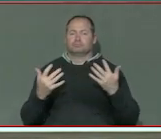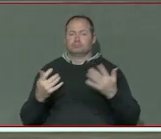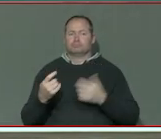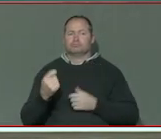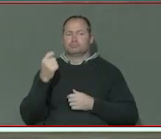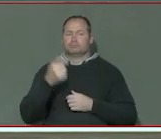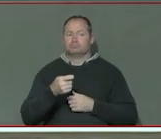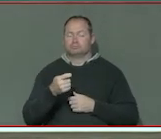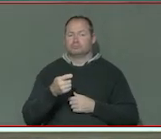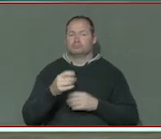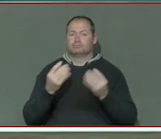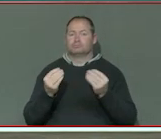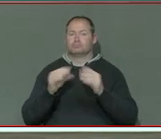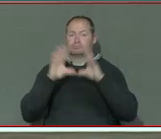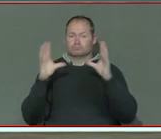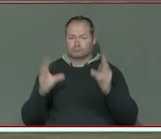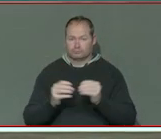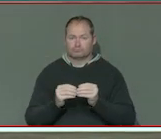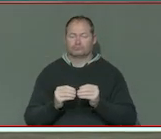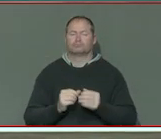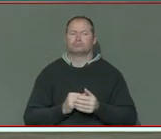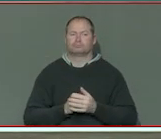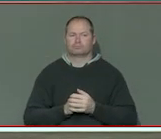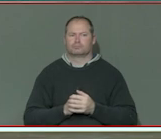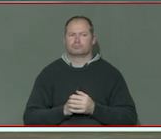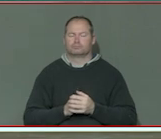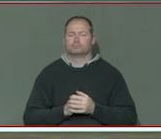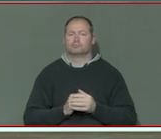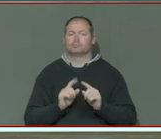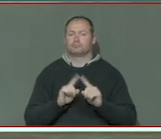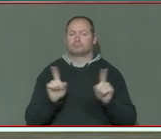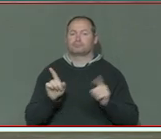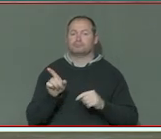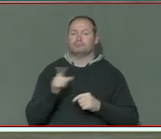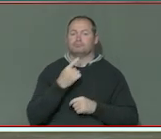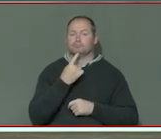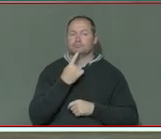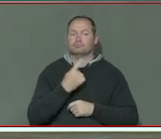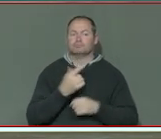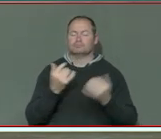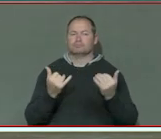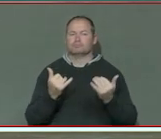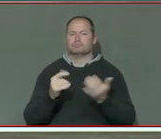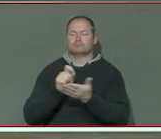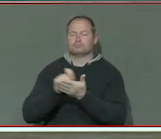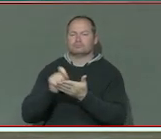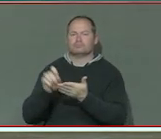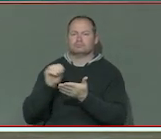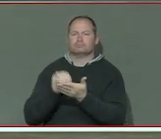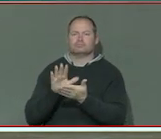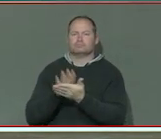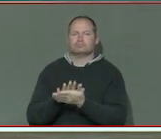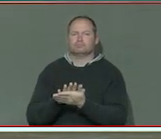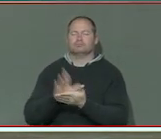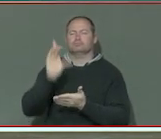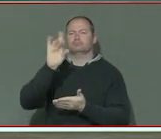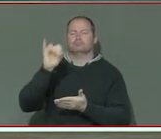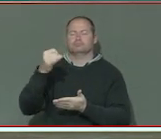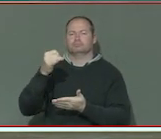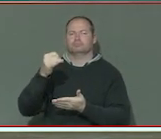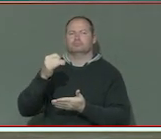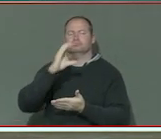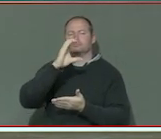The whole figure, 660. But they say it has been correctly recorded in the